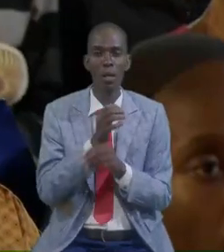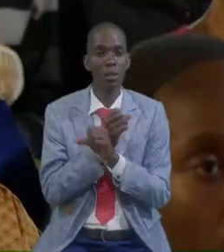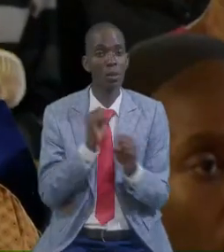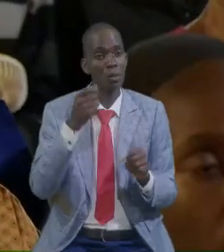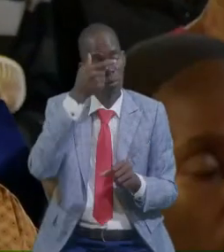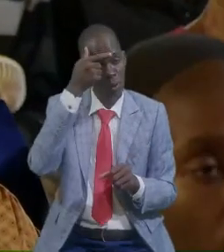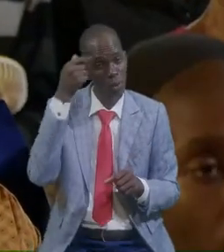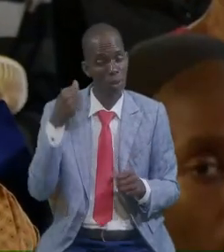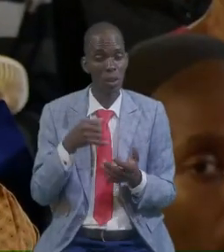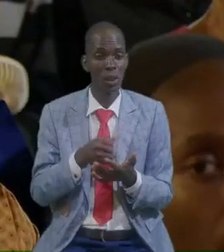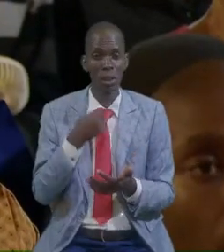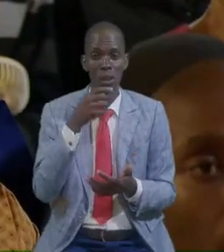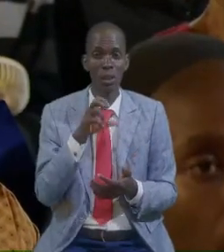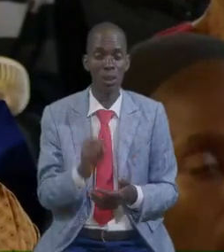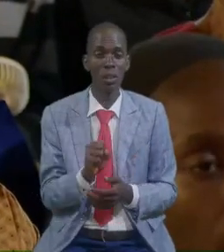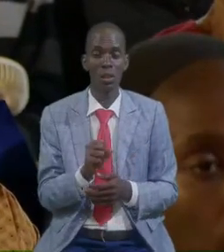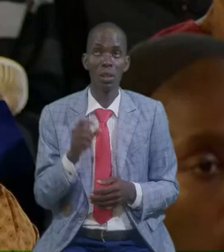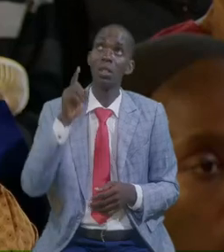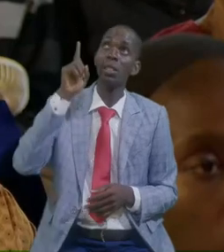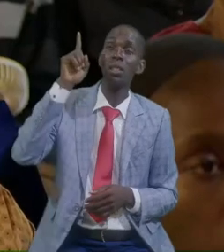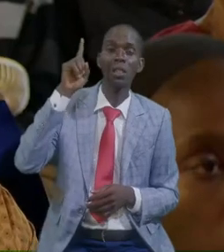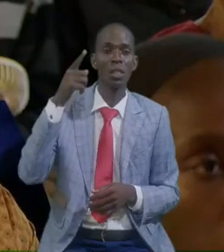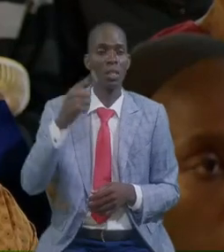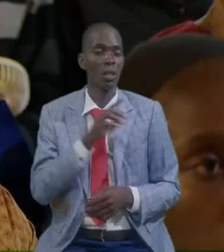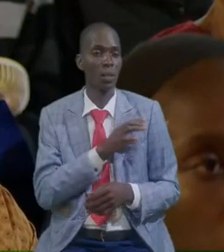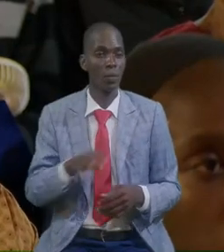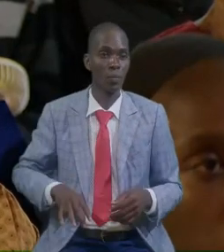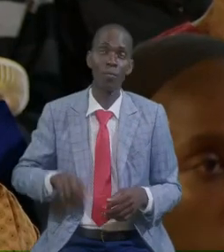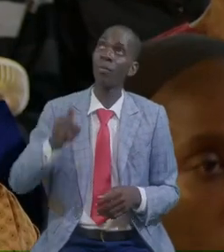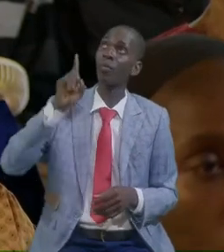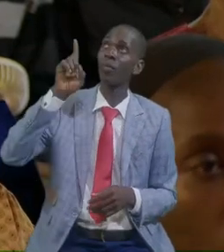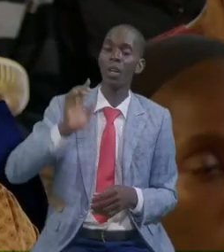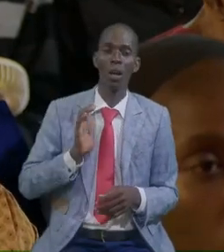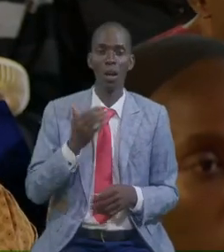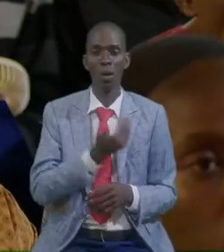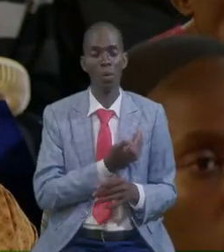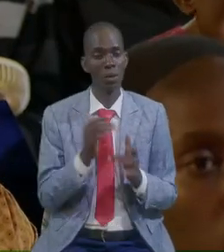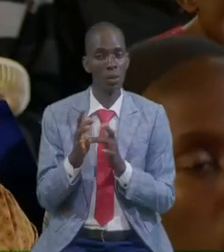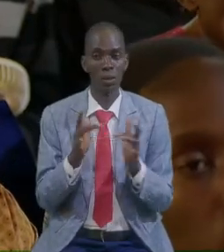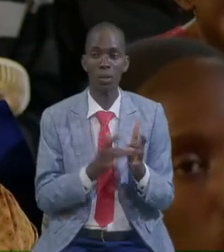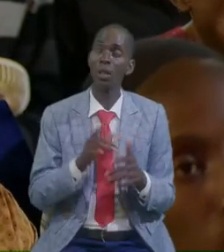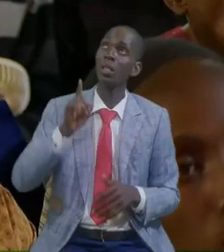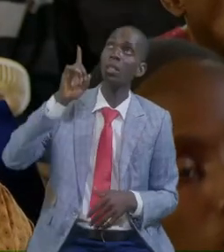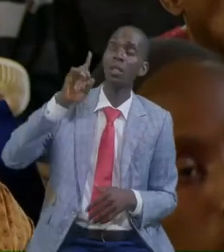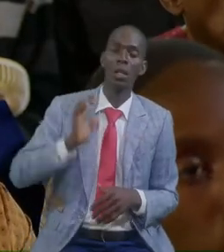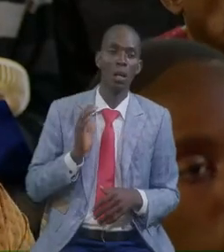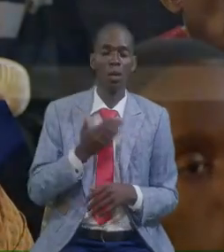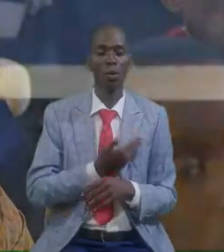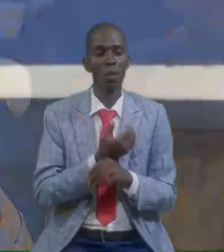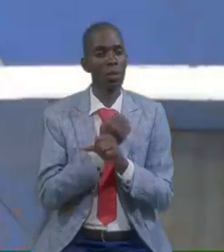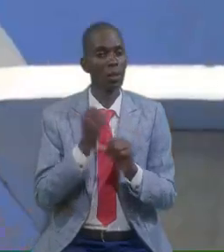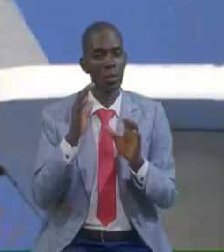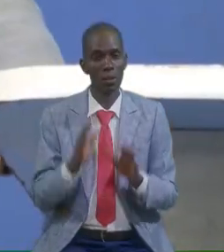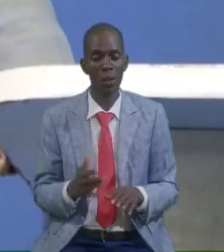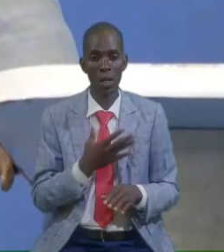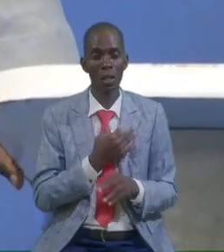it says he, the Christ, he, our Jesus, he, our Savior and